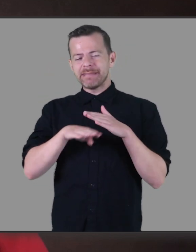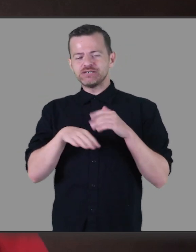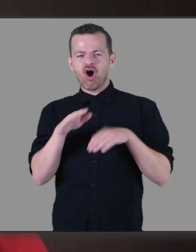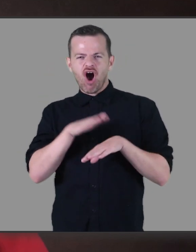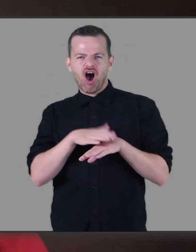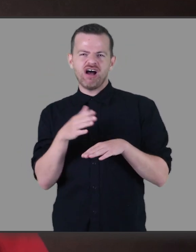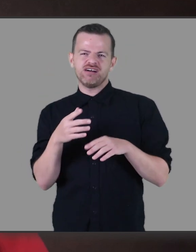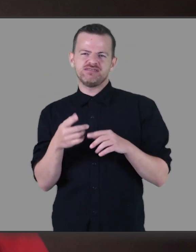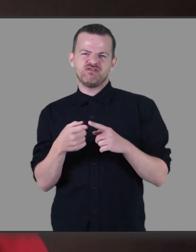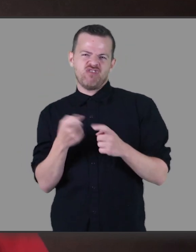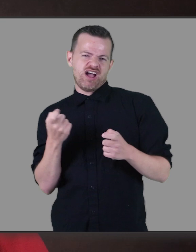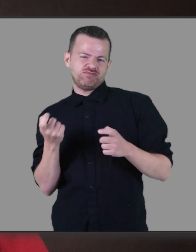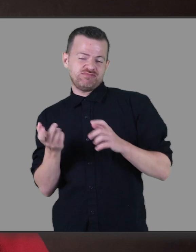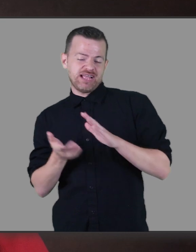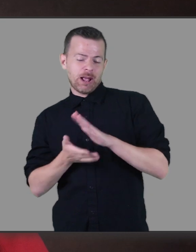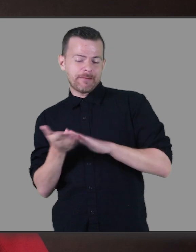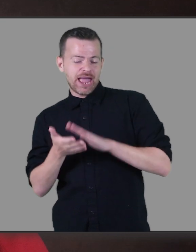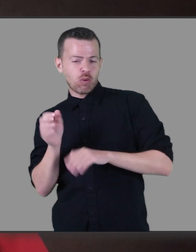that,